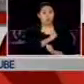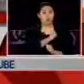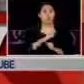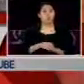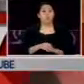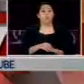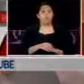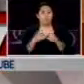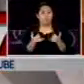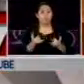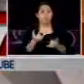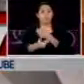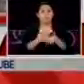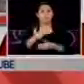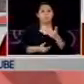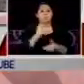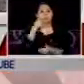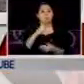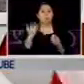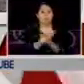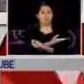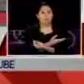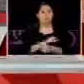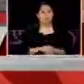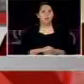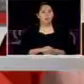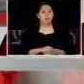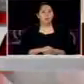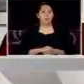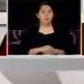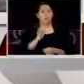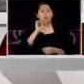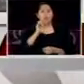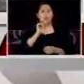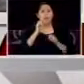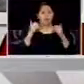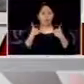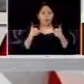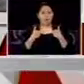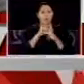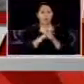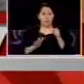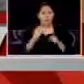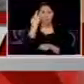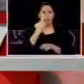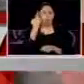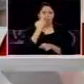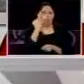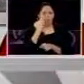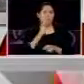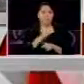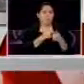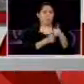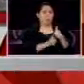present impeachment proceedings present a valid exception to the general rule on confidentiality of information on